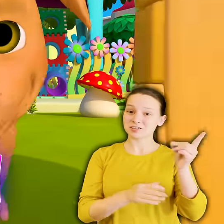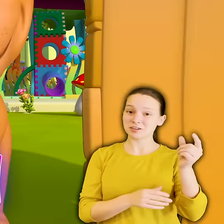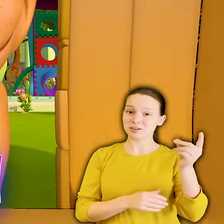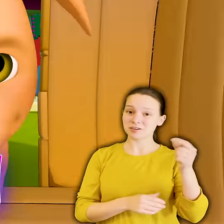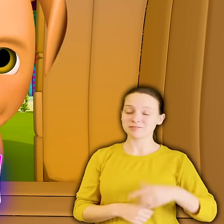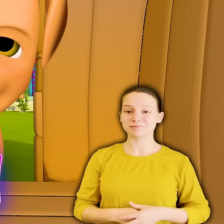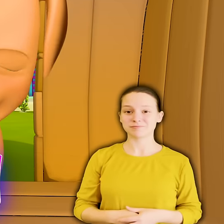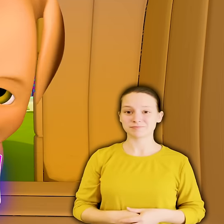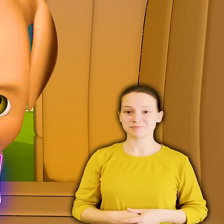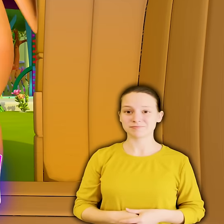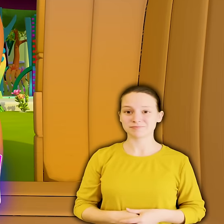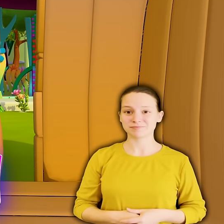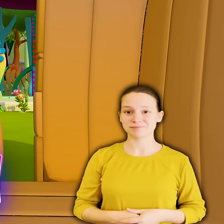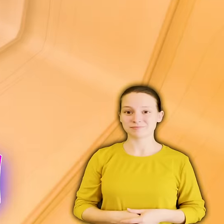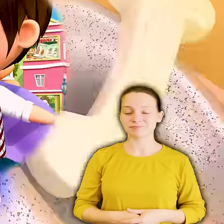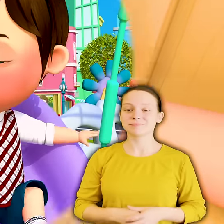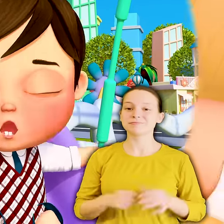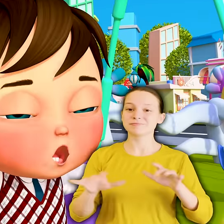lost dog